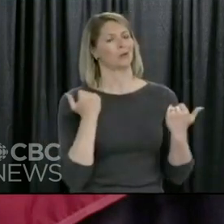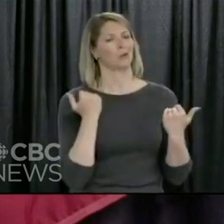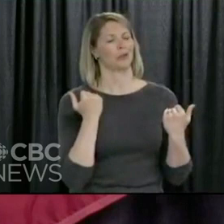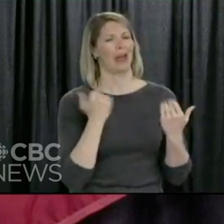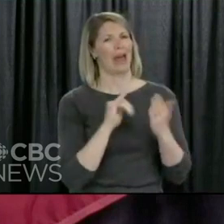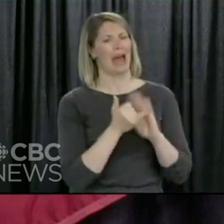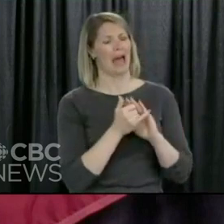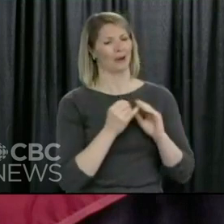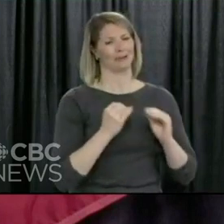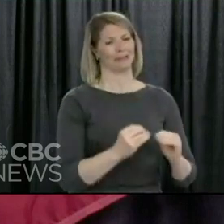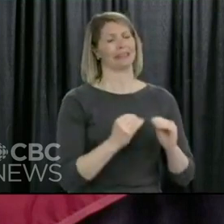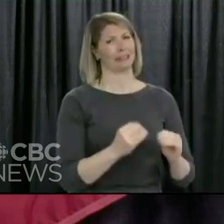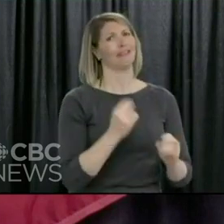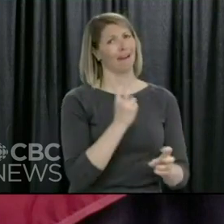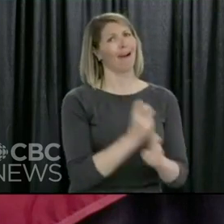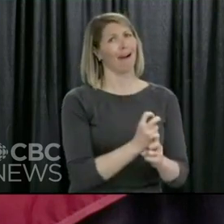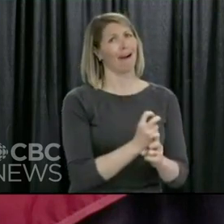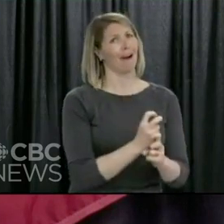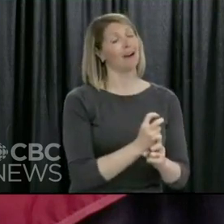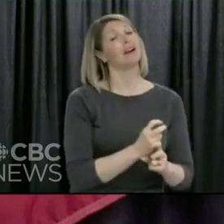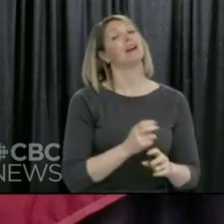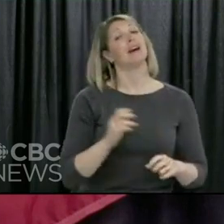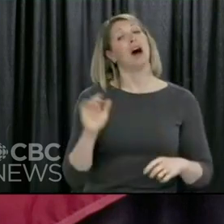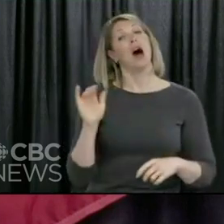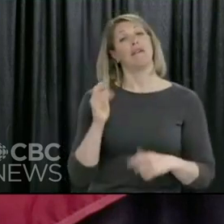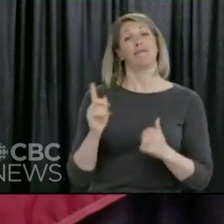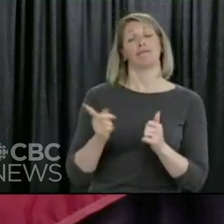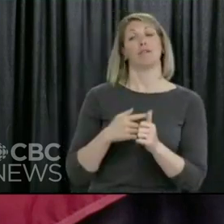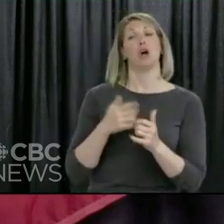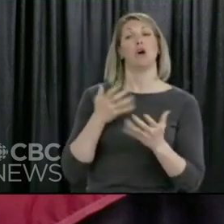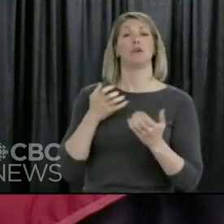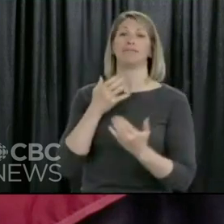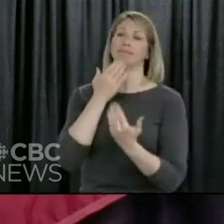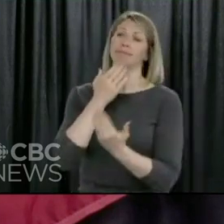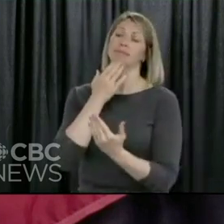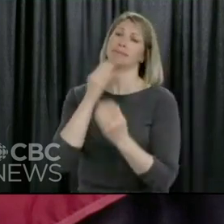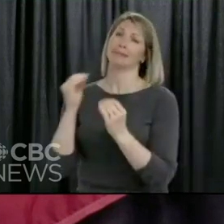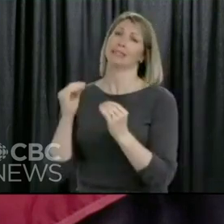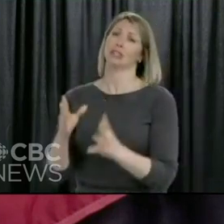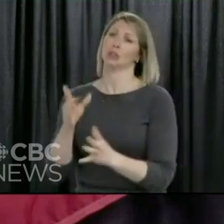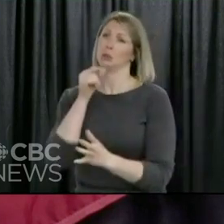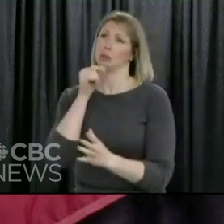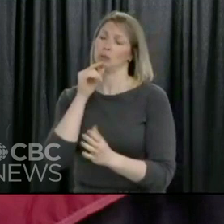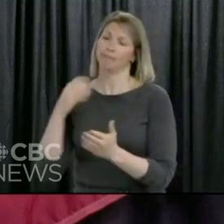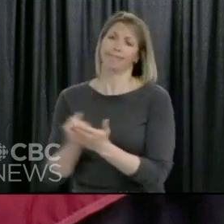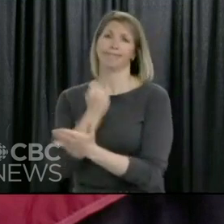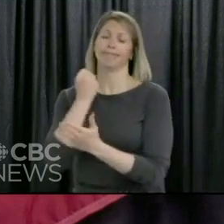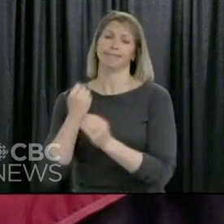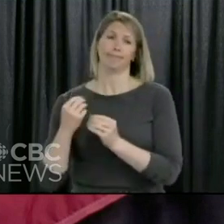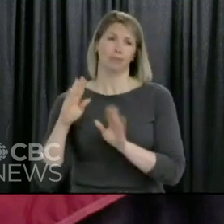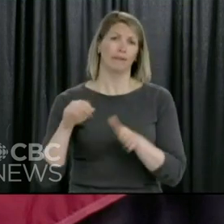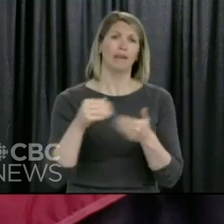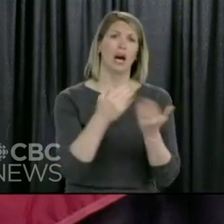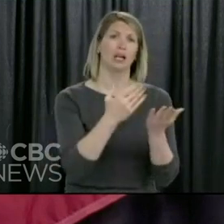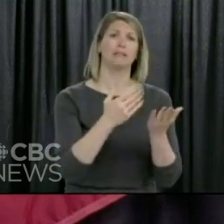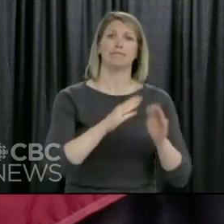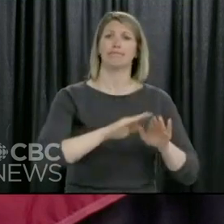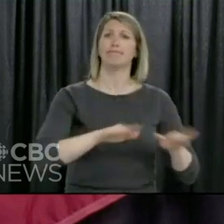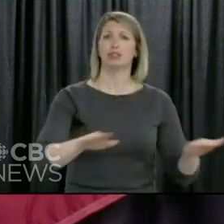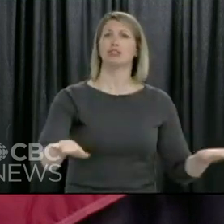a big shout out to many of the teachers that did step up during this time and provide some real good information to those students.